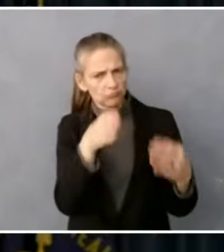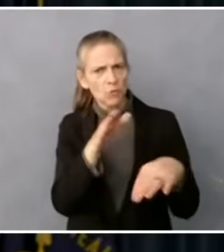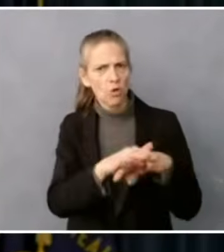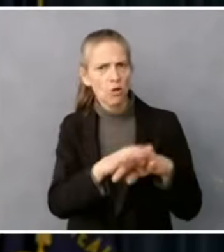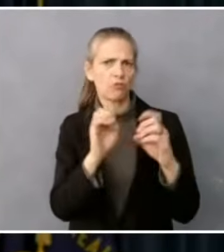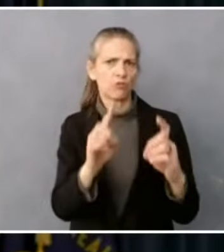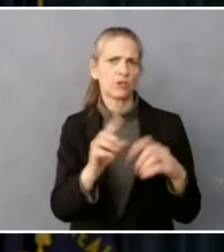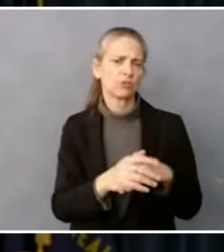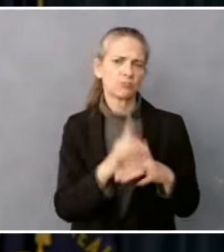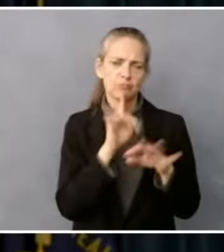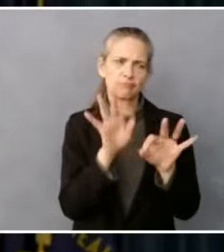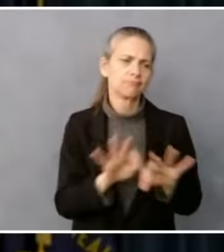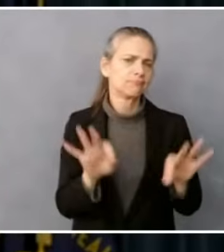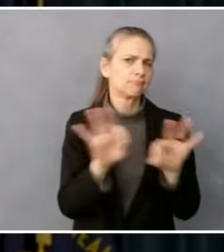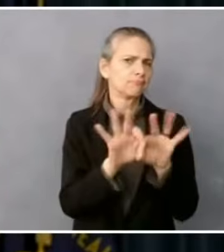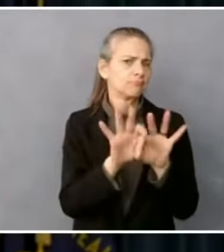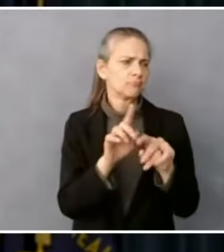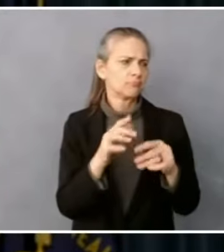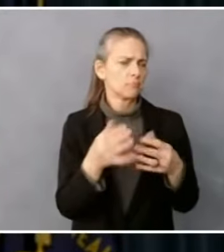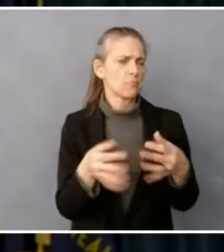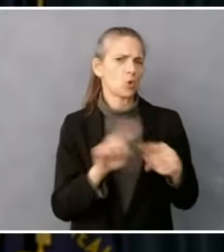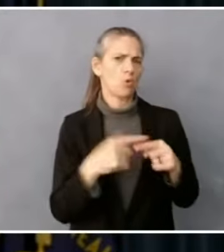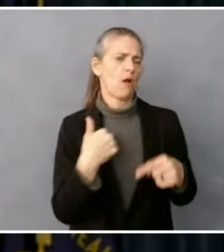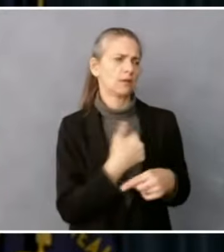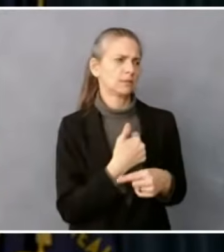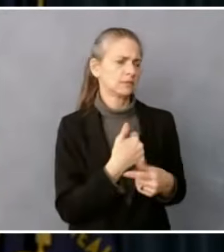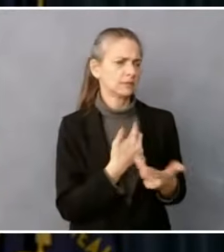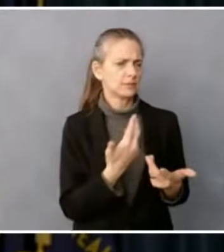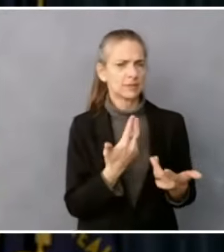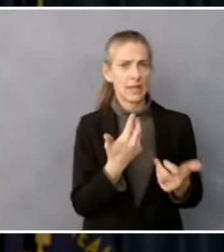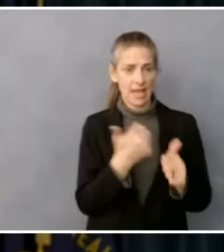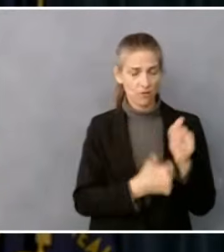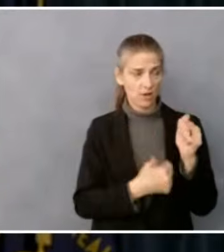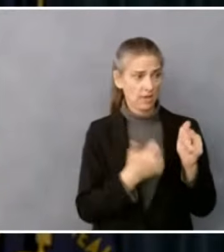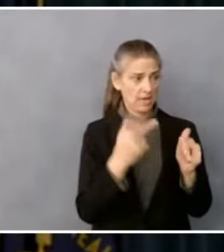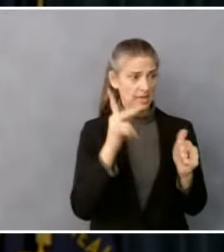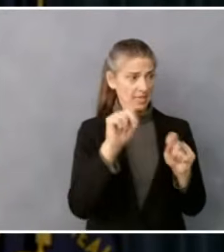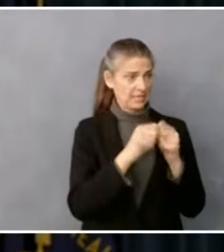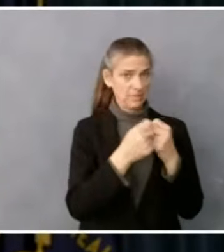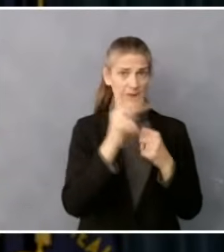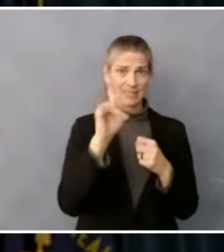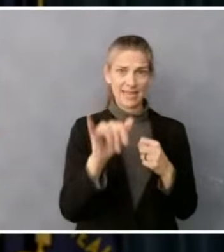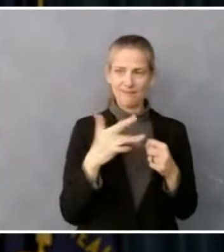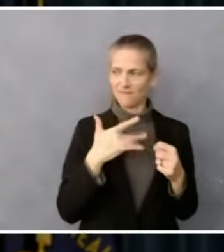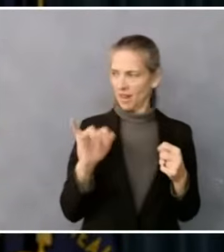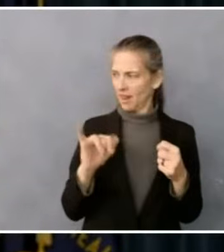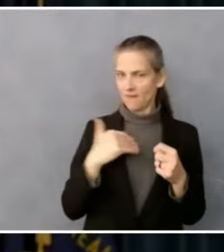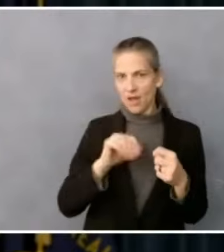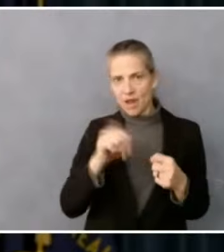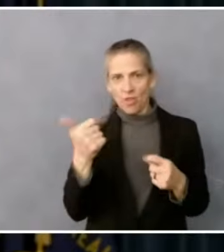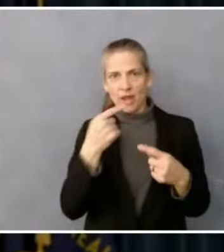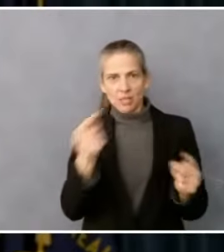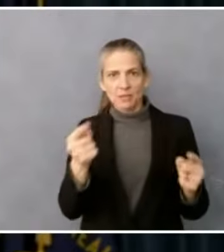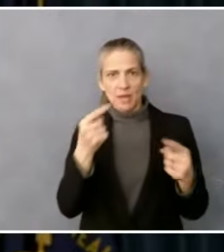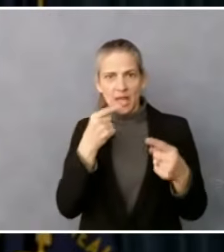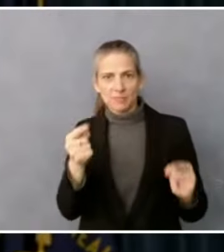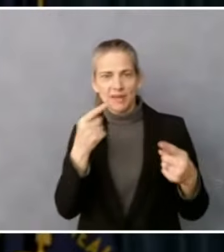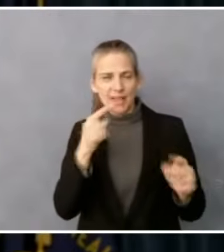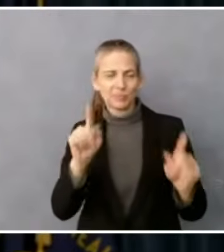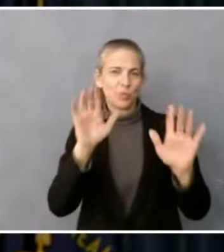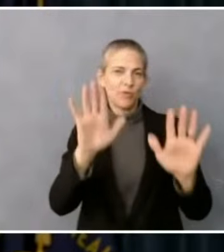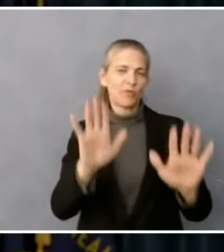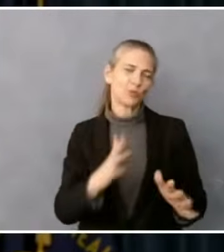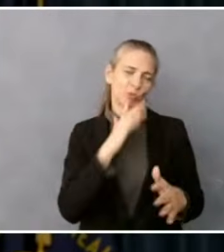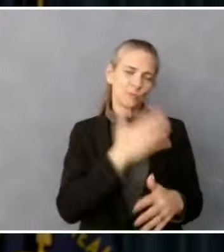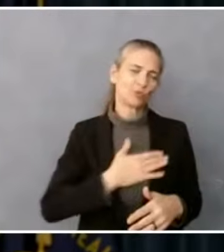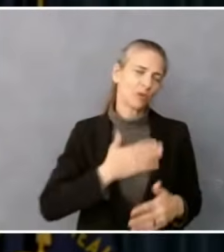It's obvious in everything we do. And every time Team Kentucky, it seems like we're making another great announcement. So appreciate that so much, and thank you so much Keep for